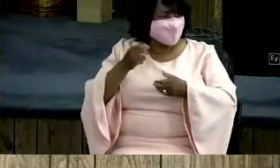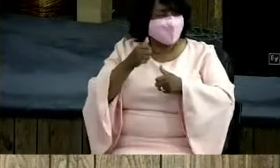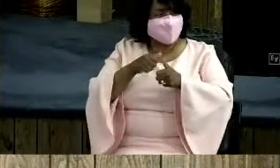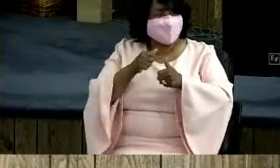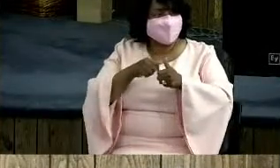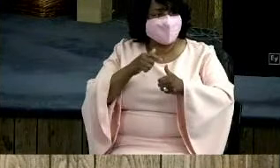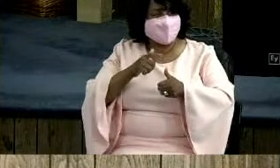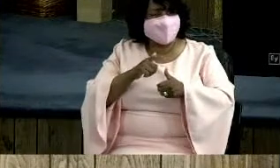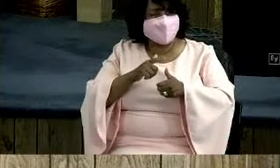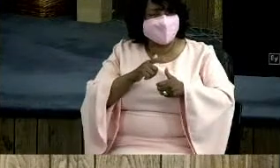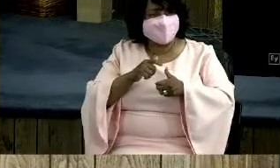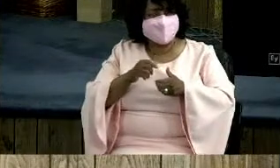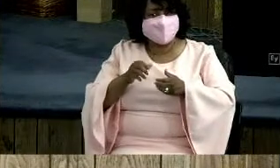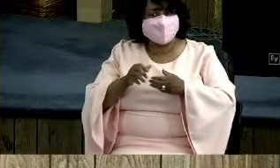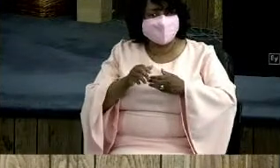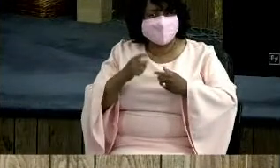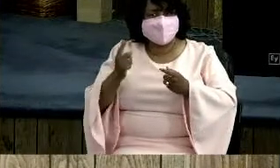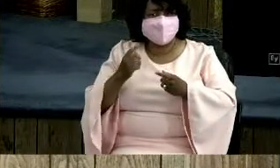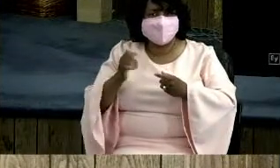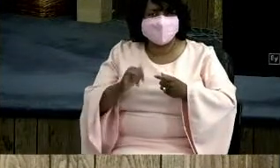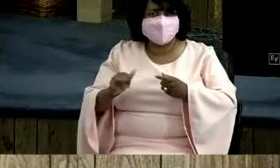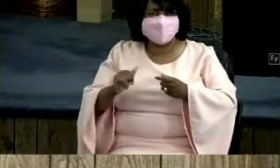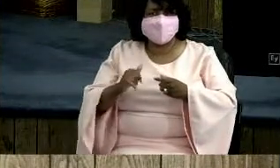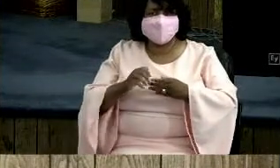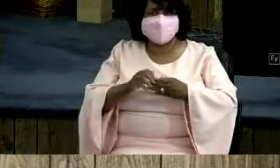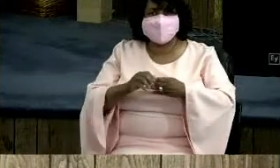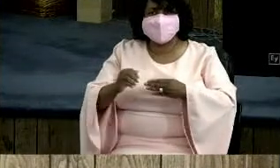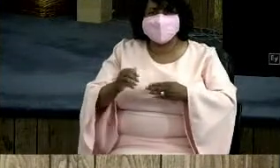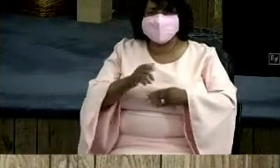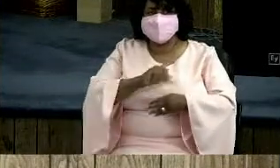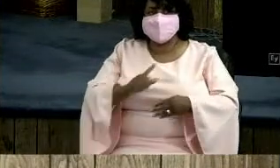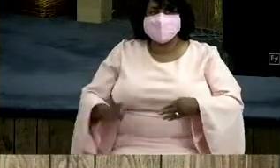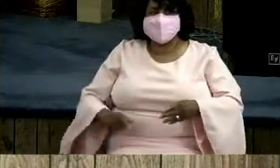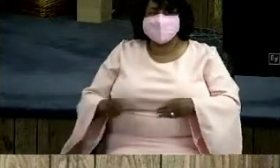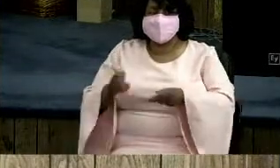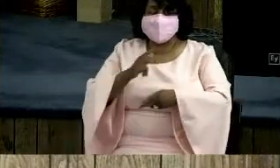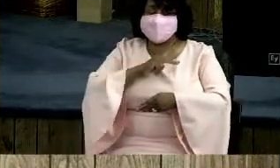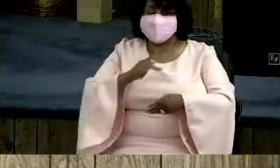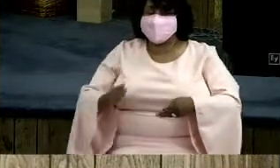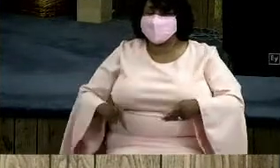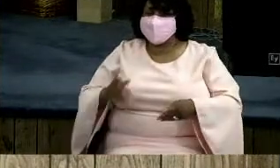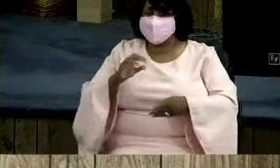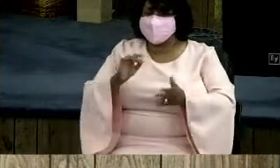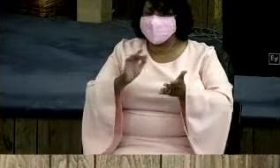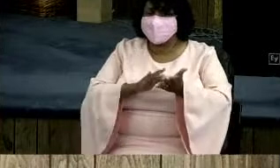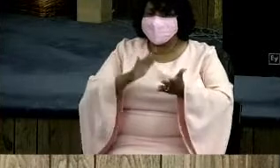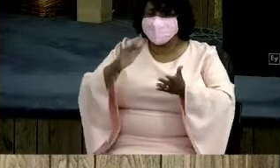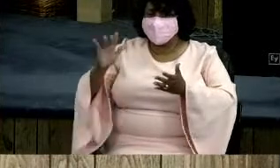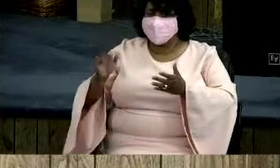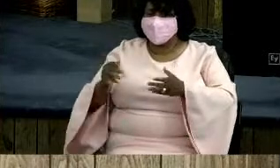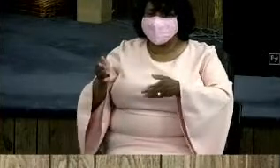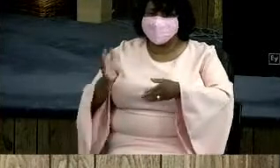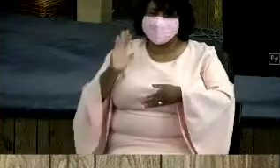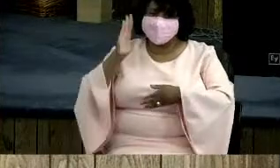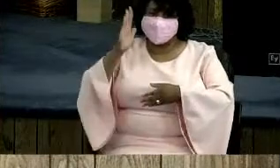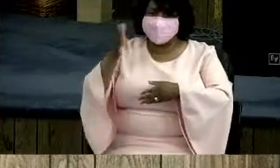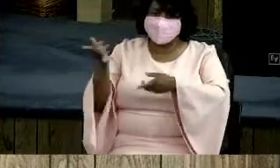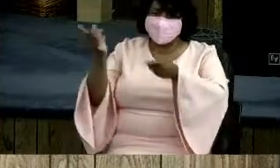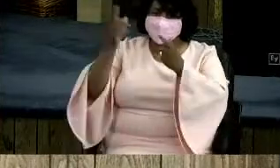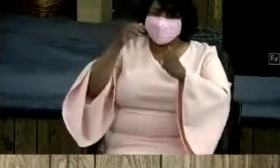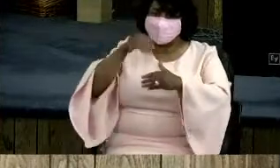doors, and the King of glory shall come in. Who is this King of